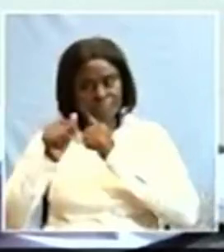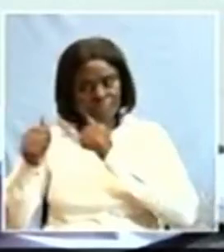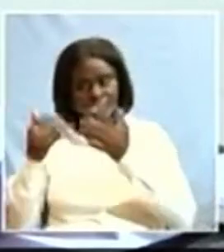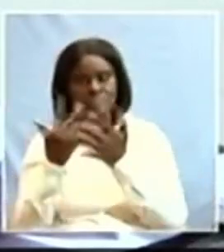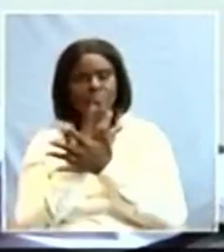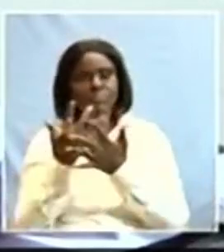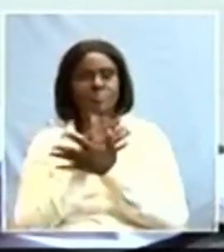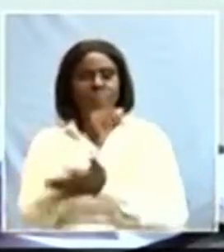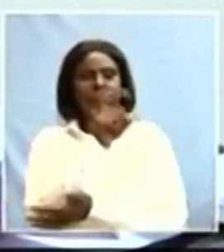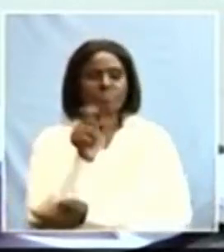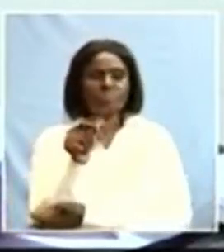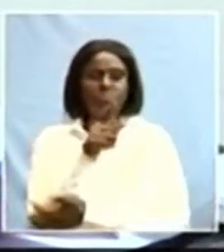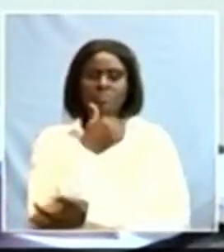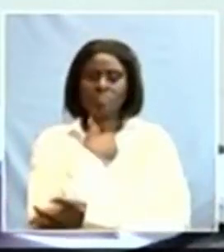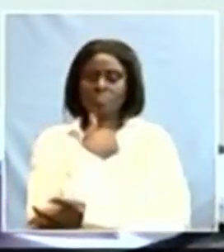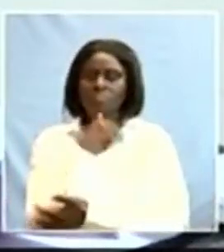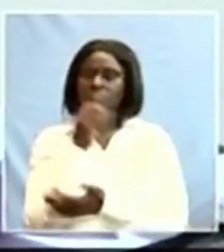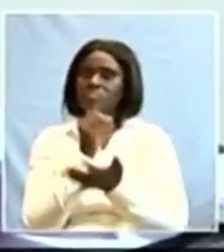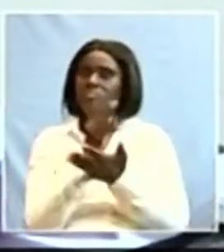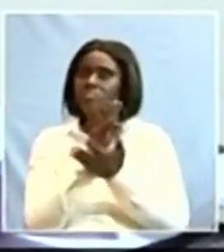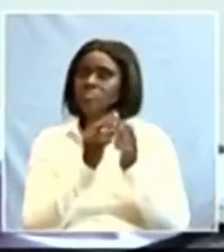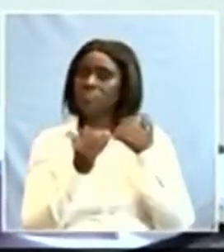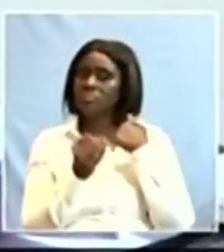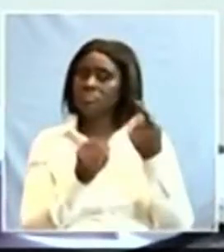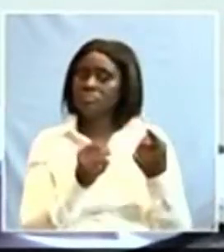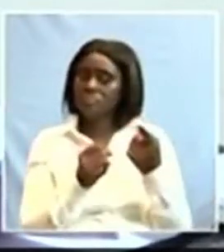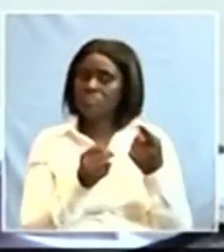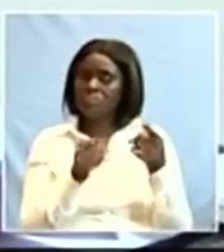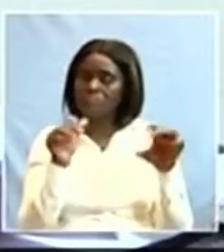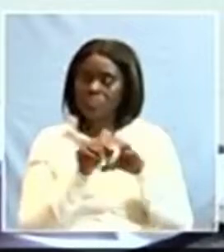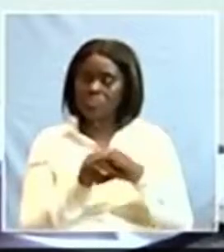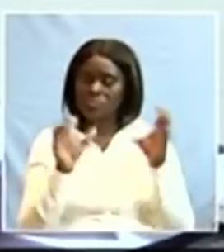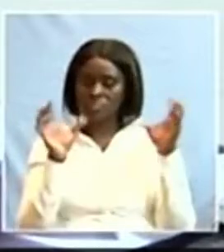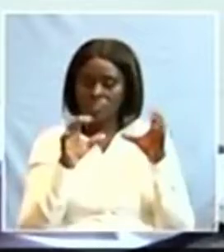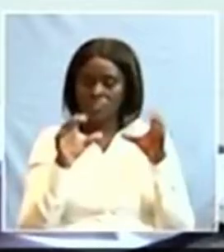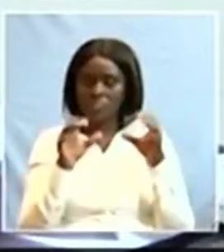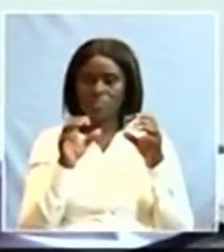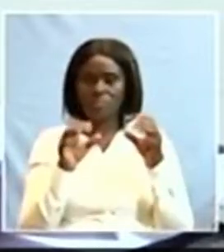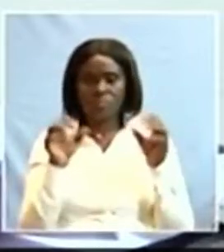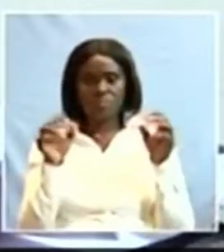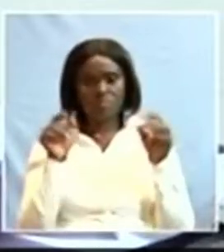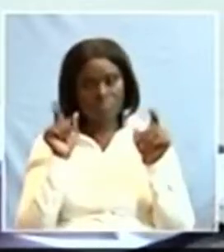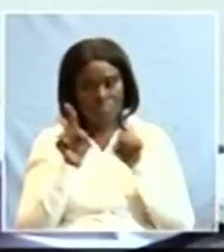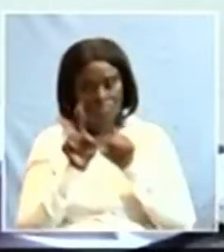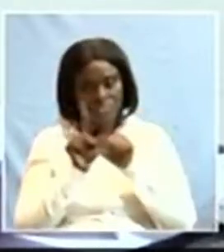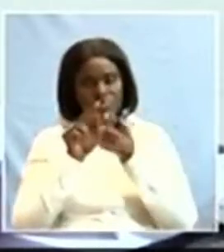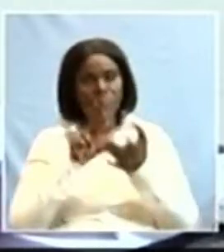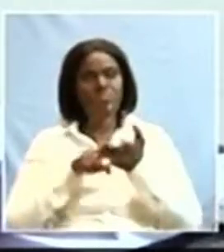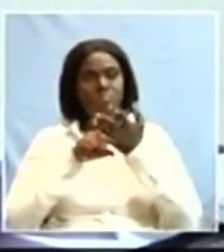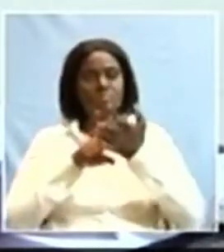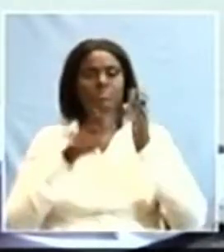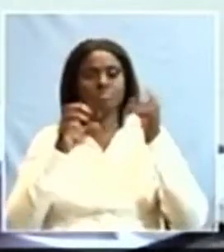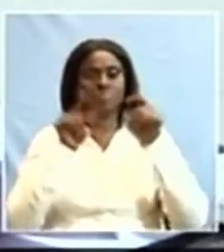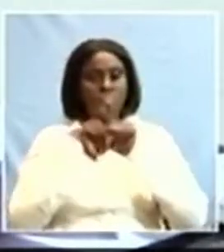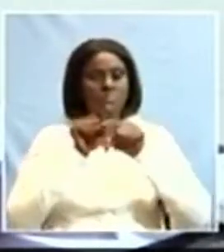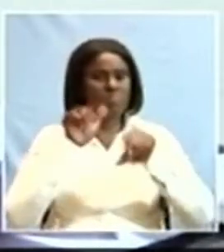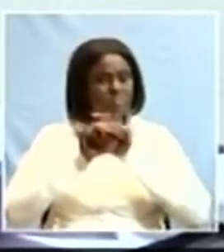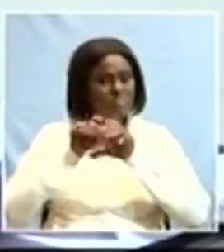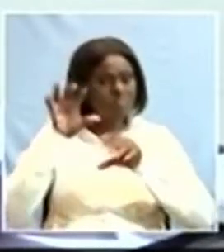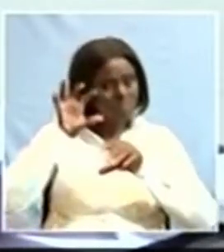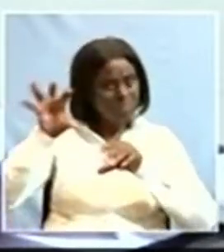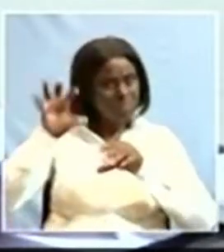fear individuals. Do you have an office in the council that is privileged to represent the council at the